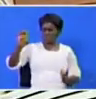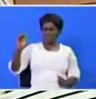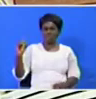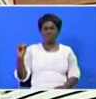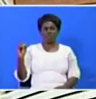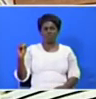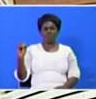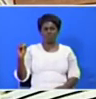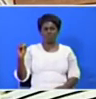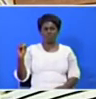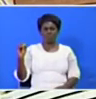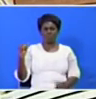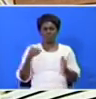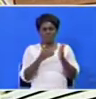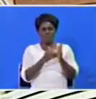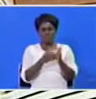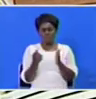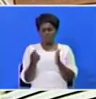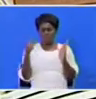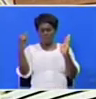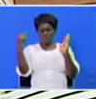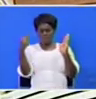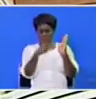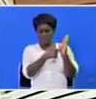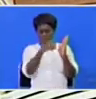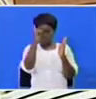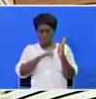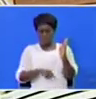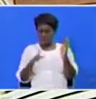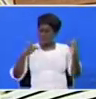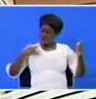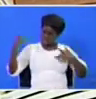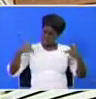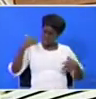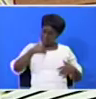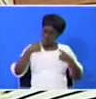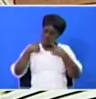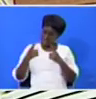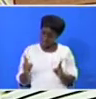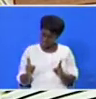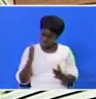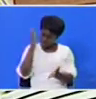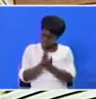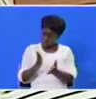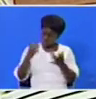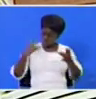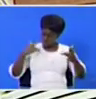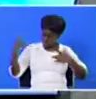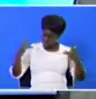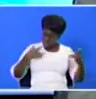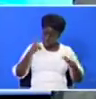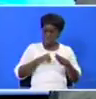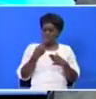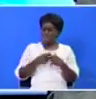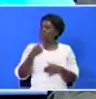is this. Let me just make, okay, and then you finish. Okay. The point is, when you have raised concerns, legitimate concerns, then it is